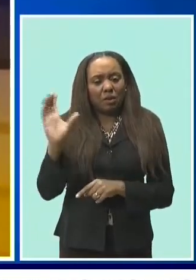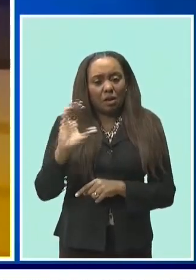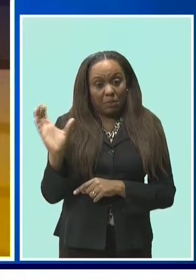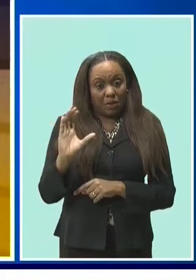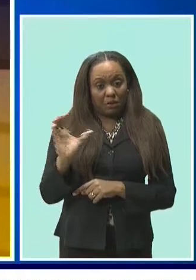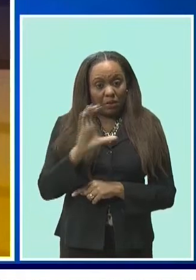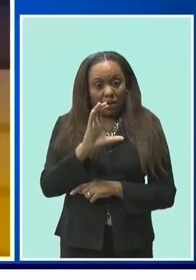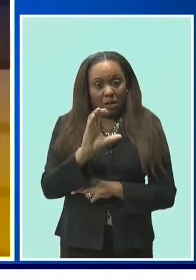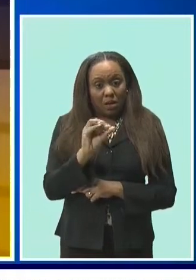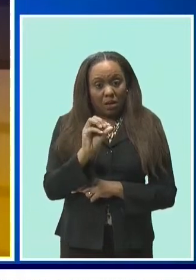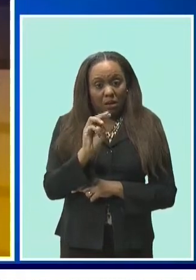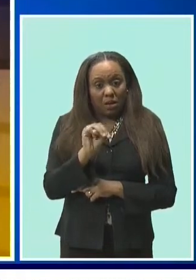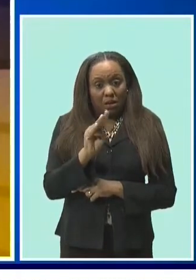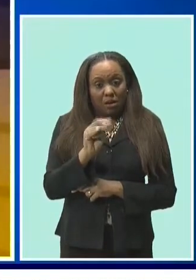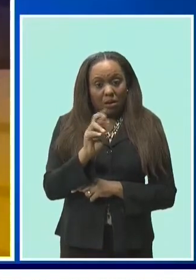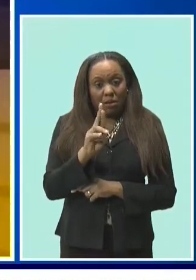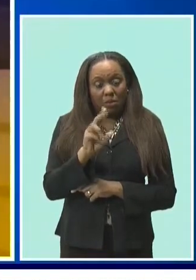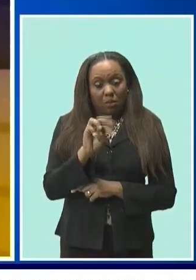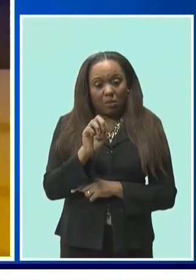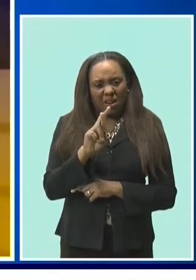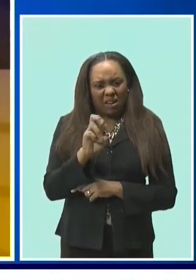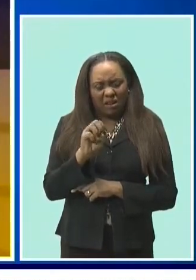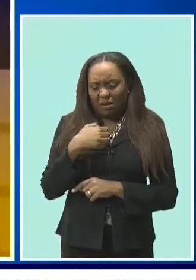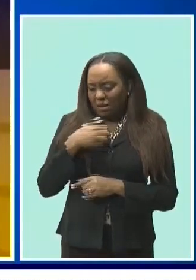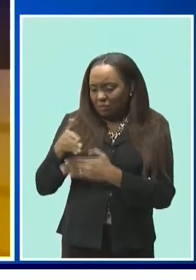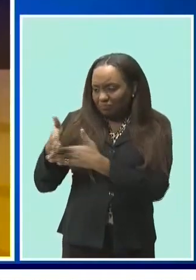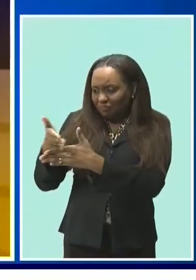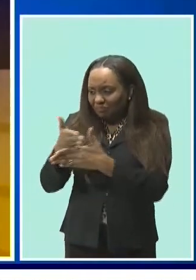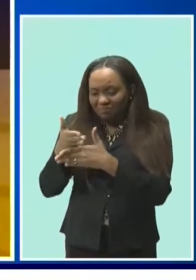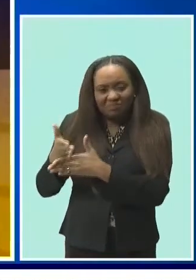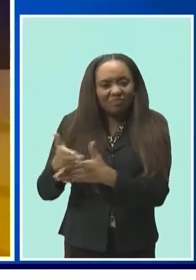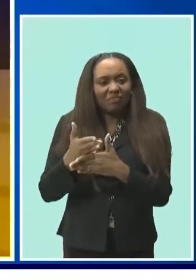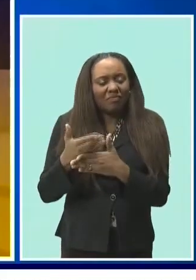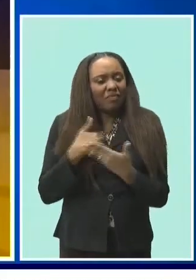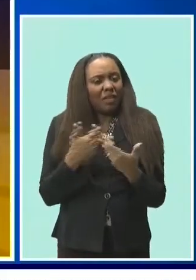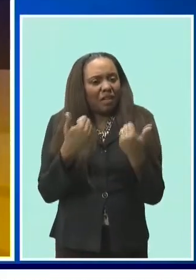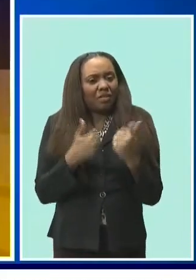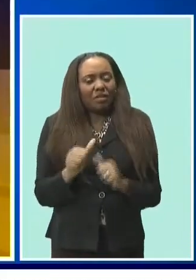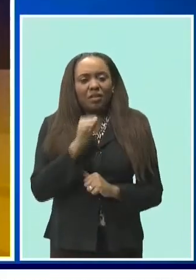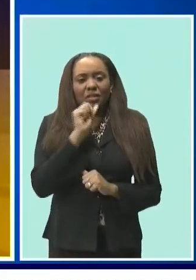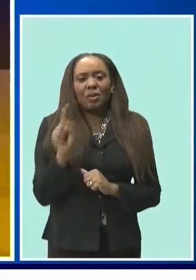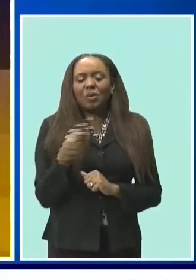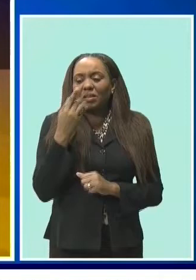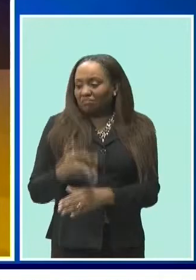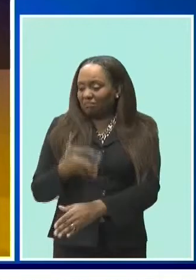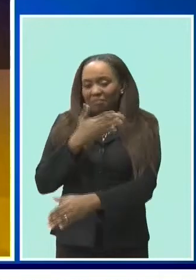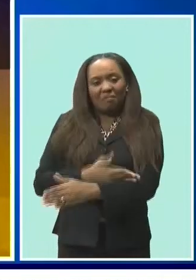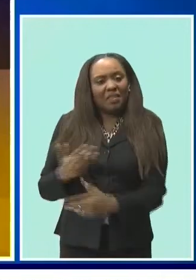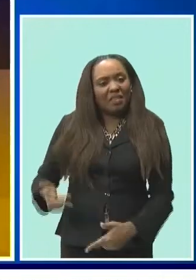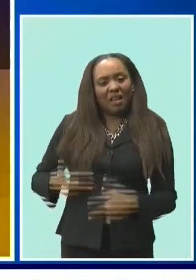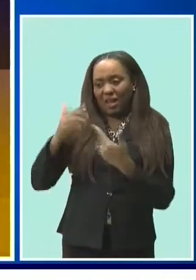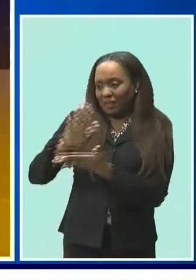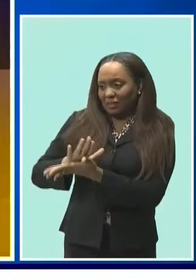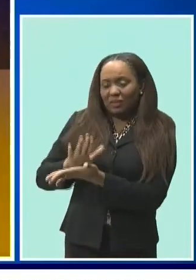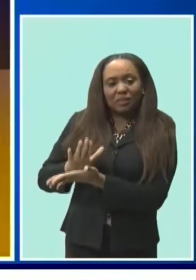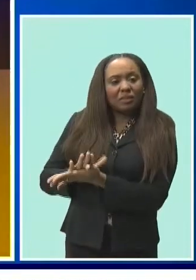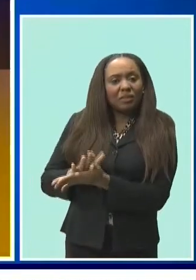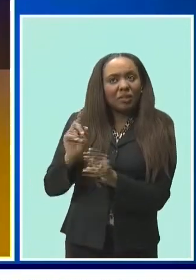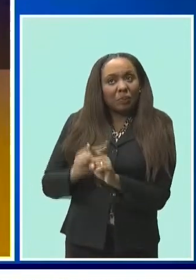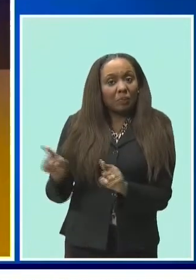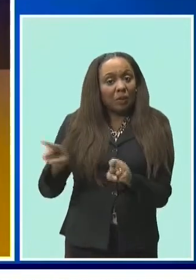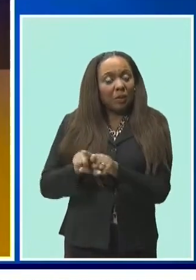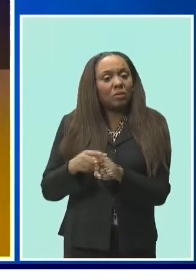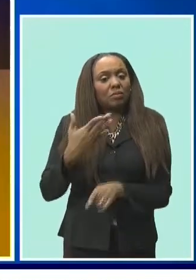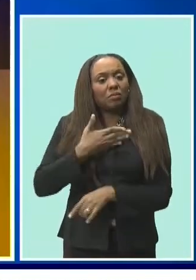my knowledge and my experience and life skills and try to make them not only better academically but also